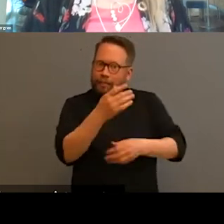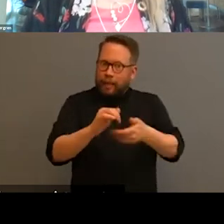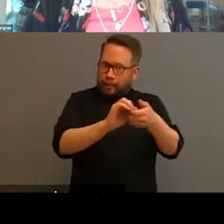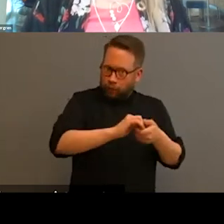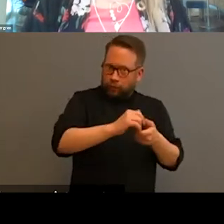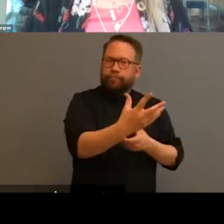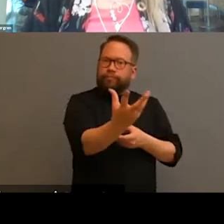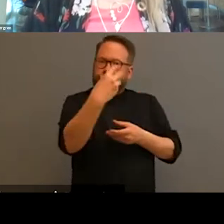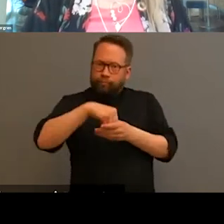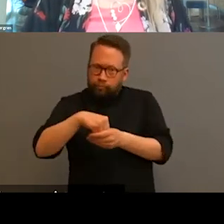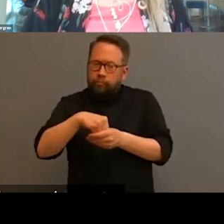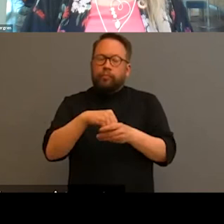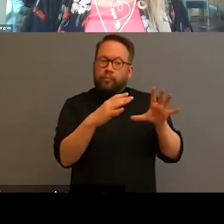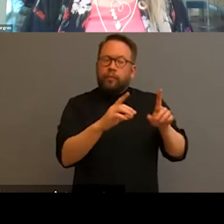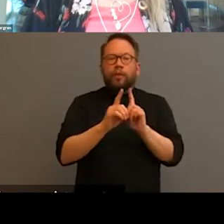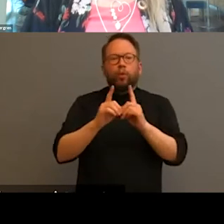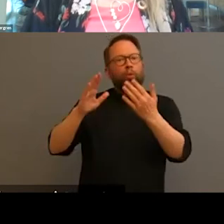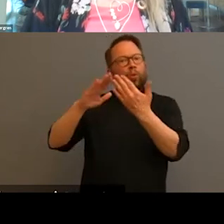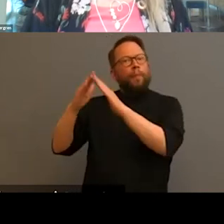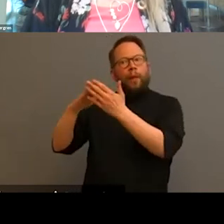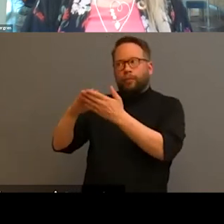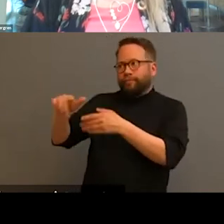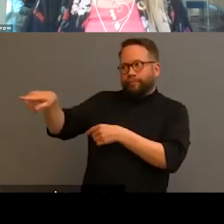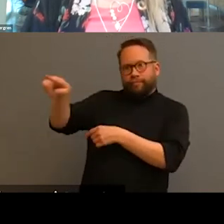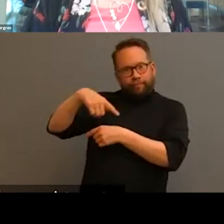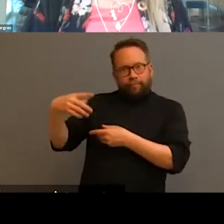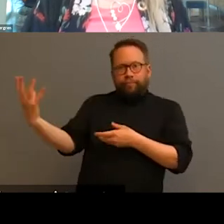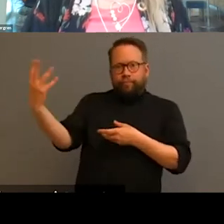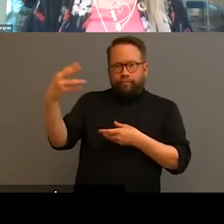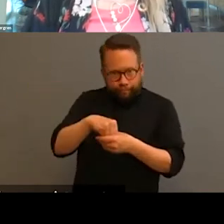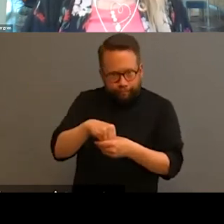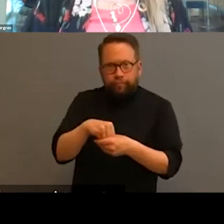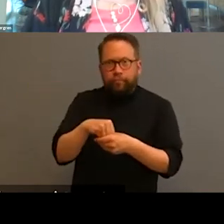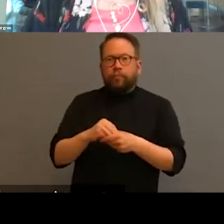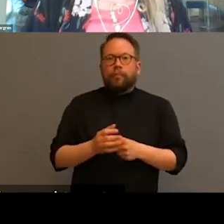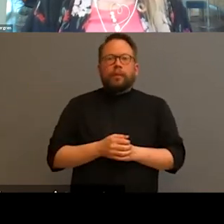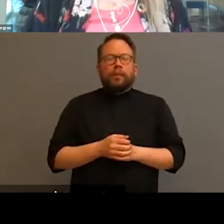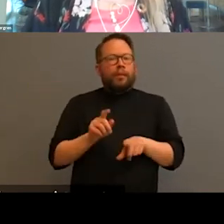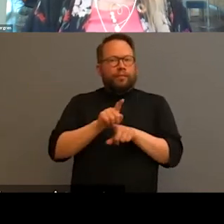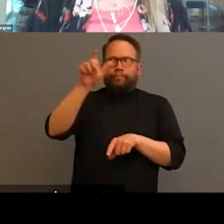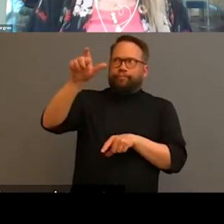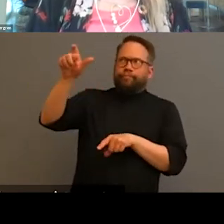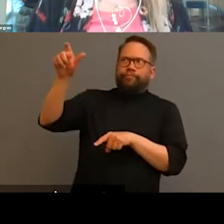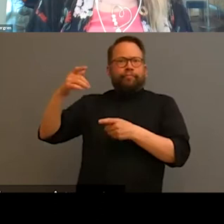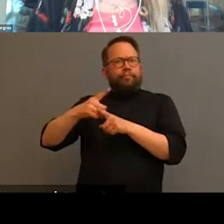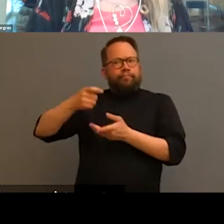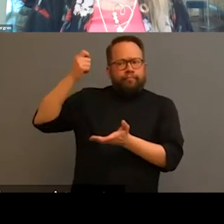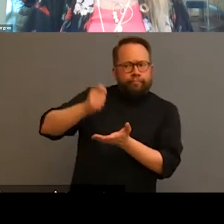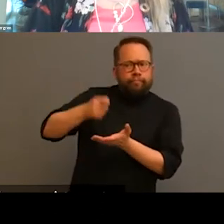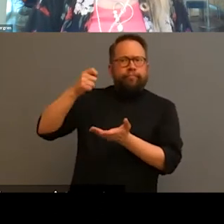society organizations, and decision makers such as